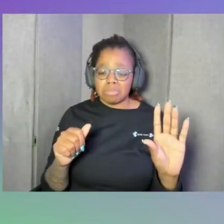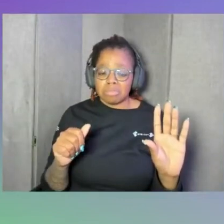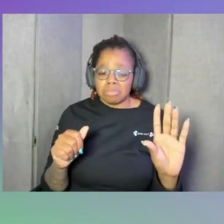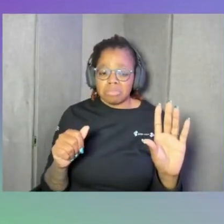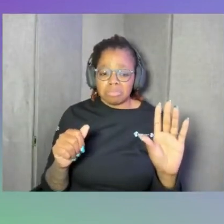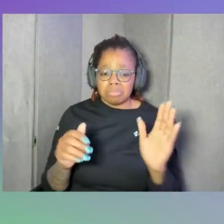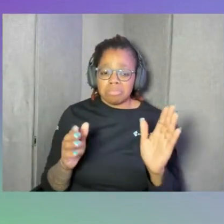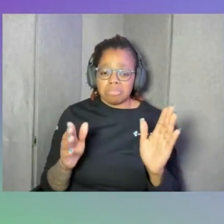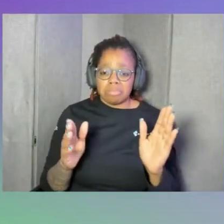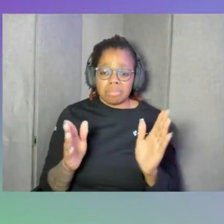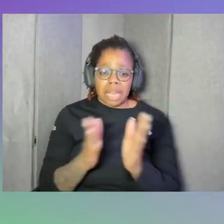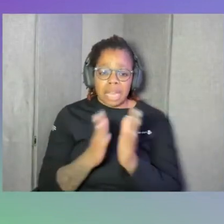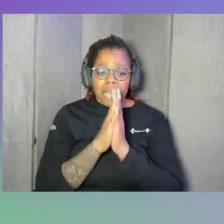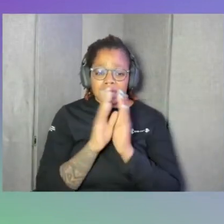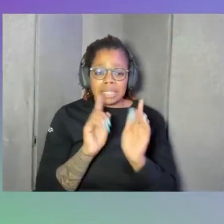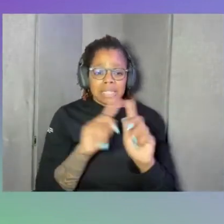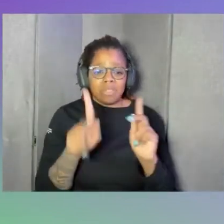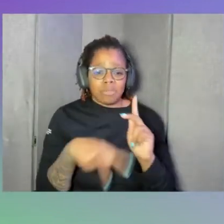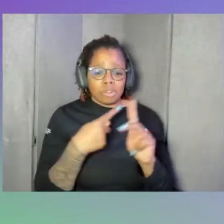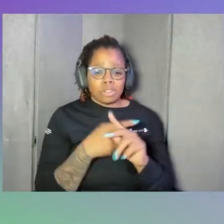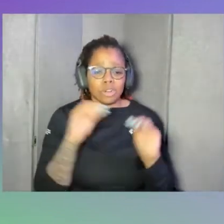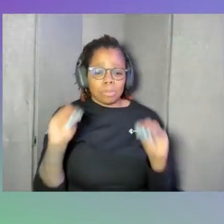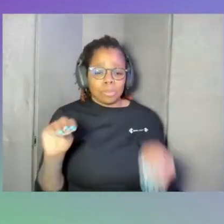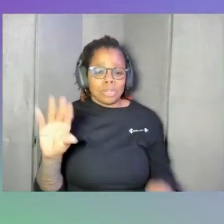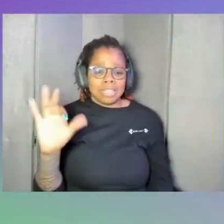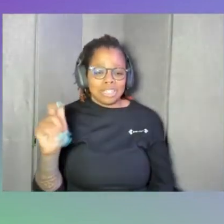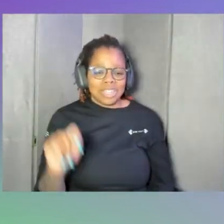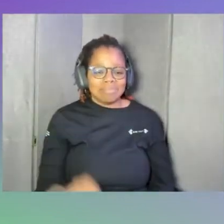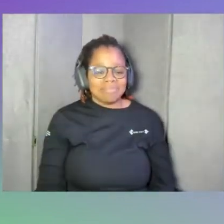ask a variation or put it in the chat window.